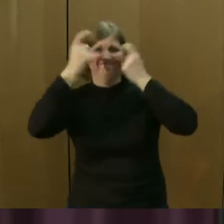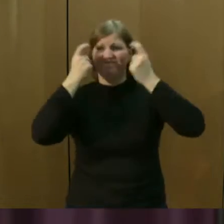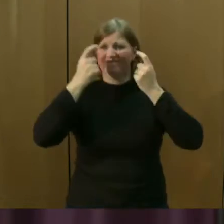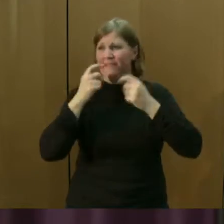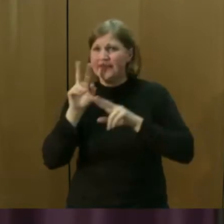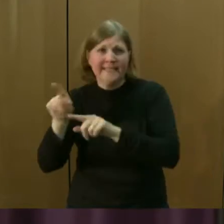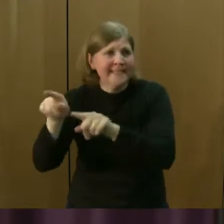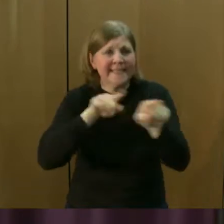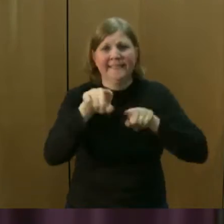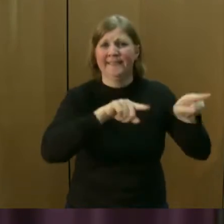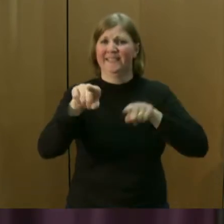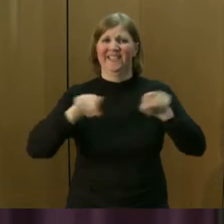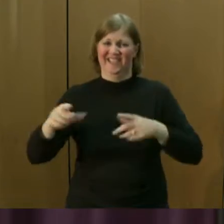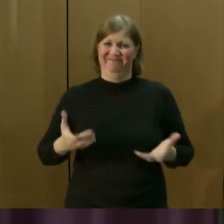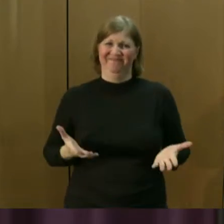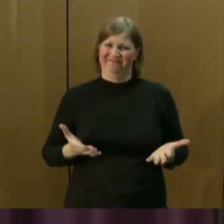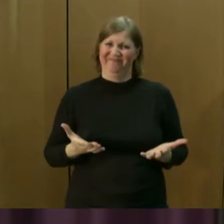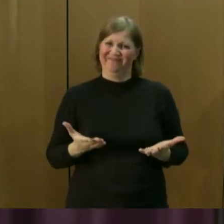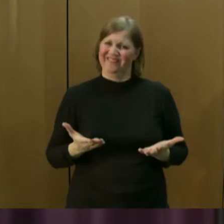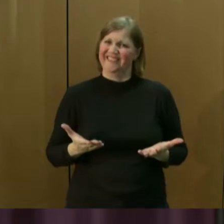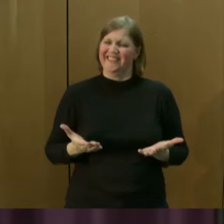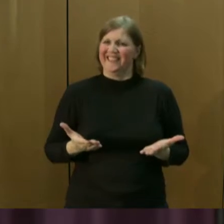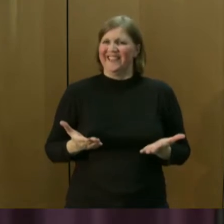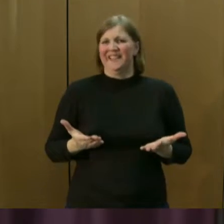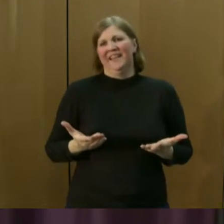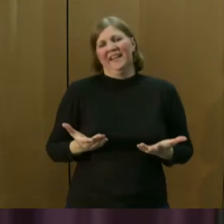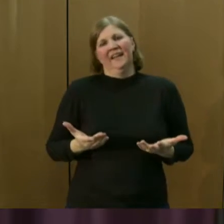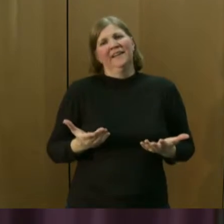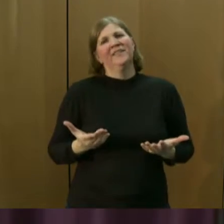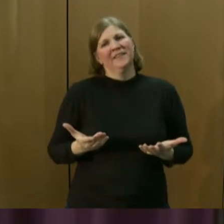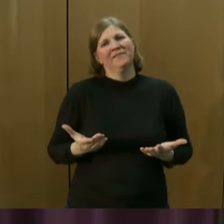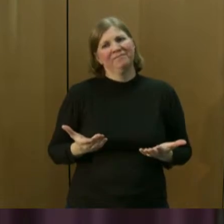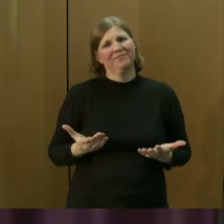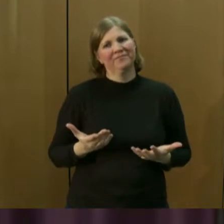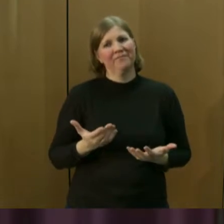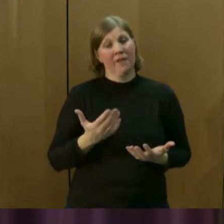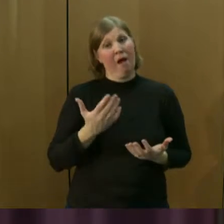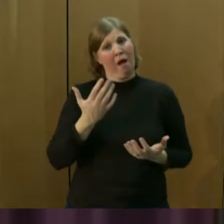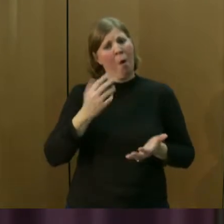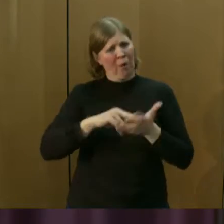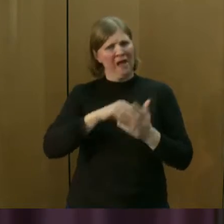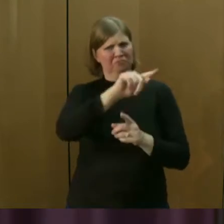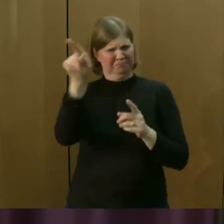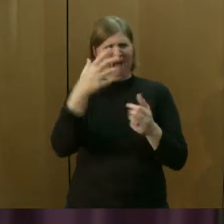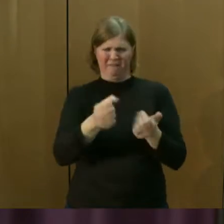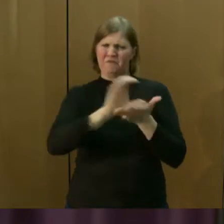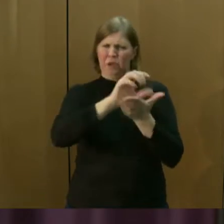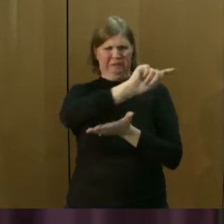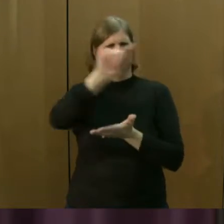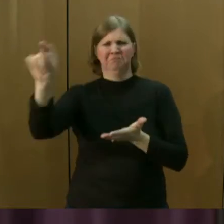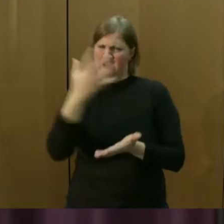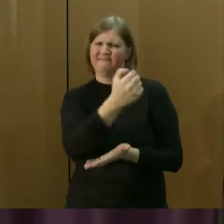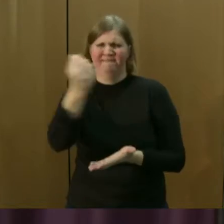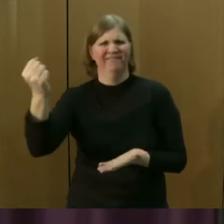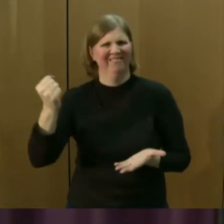when you're thinking about Edinburgh. There are some funding streams available, and we've got a lovely